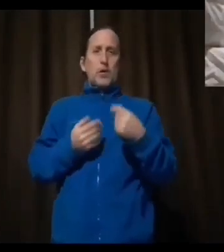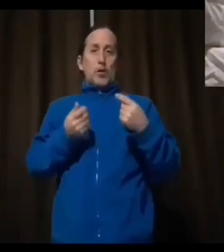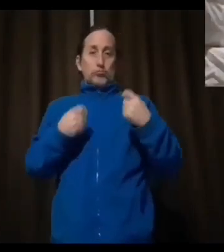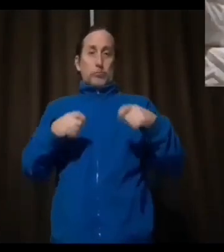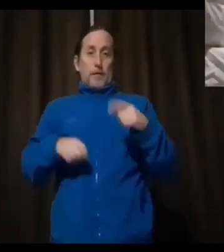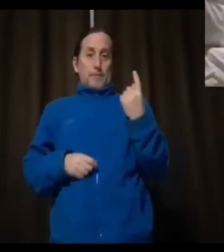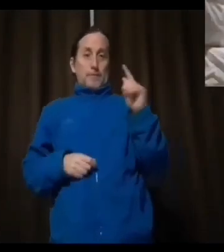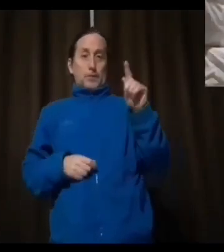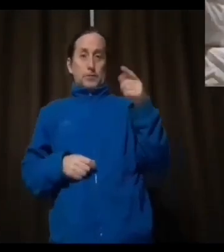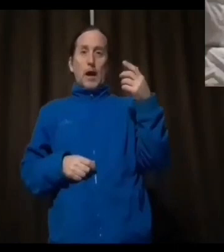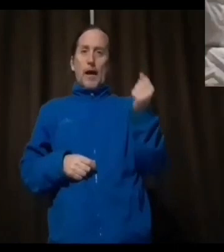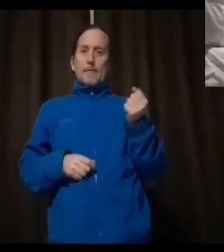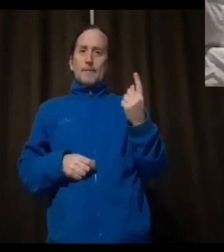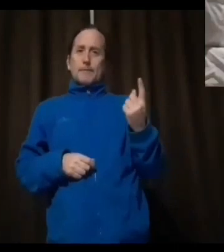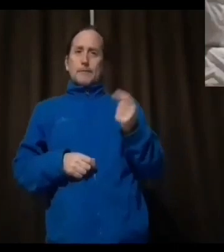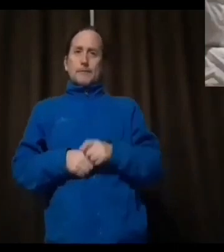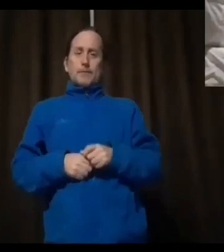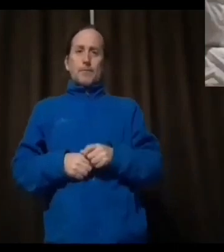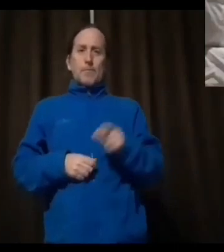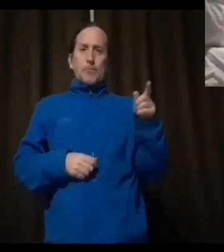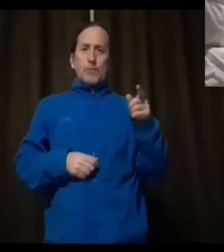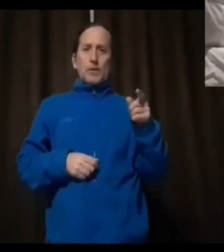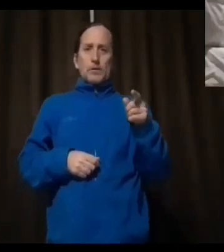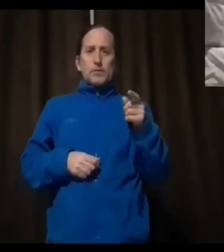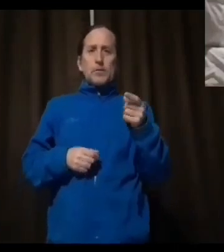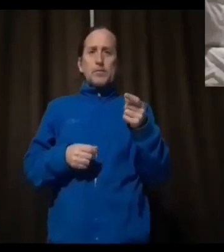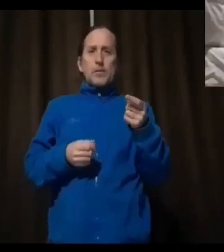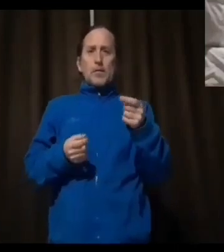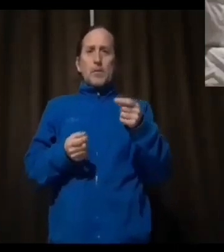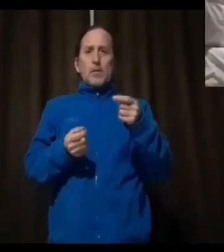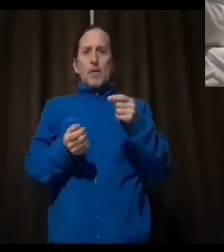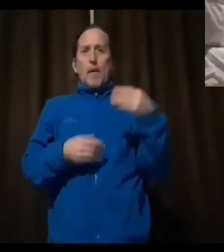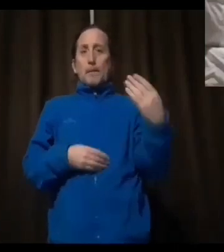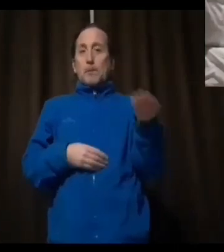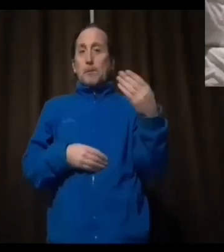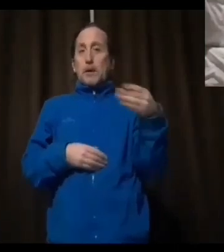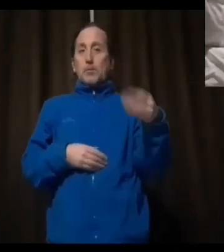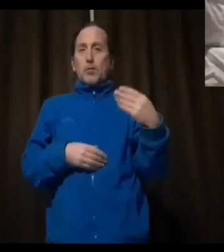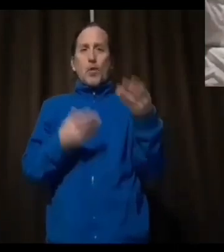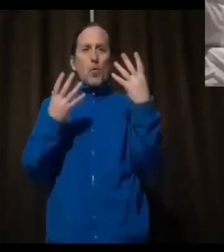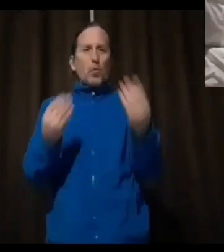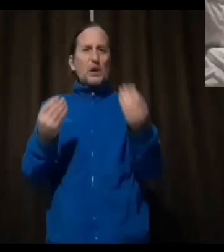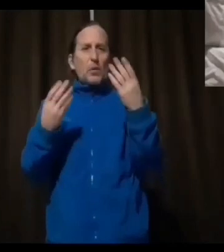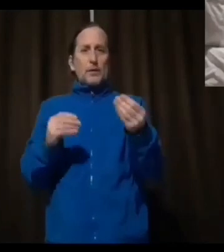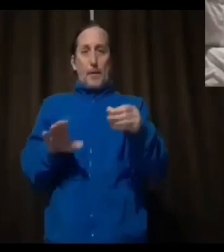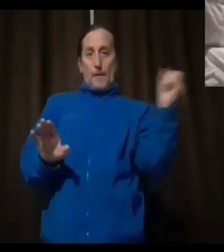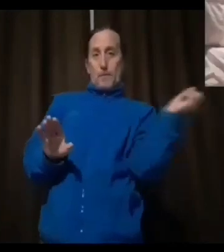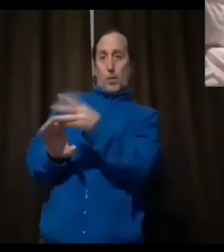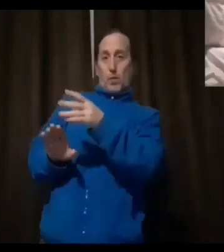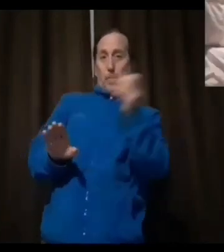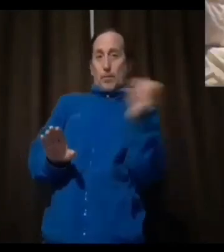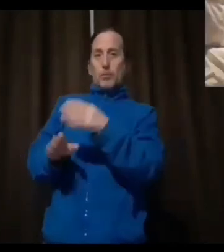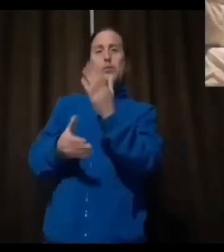soggy paper. I'm going to throw it at the front screen and see. Some will get through the slits and some will should get stuck. It mightn't get stuck, but hopefully they